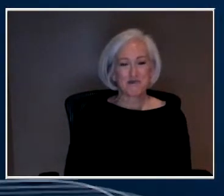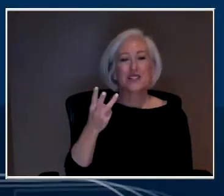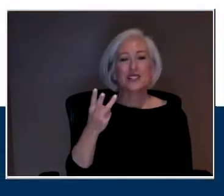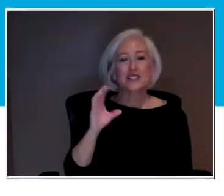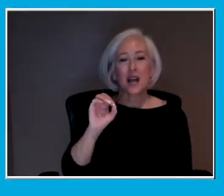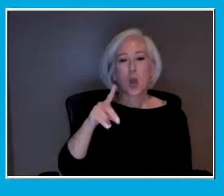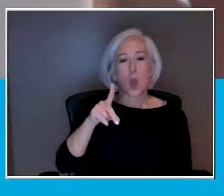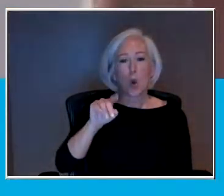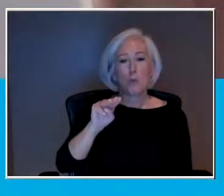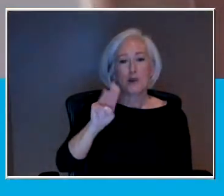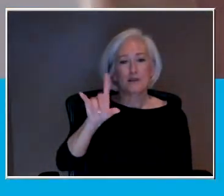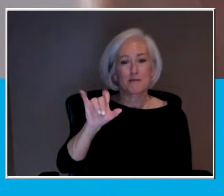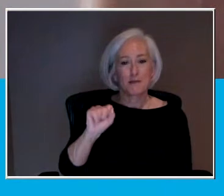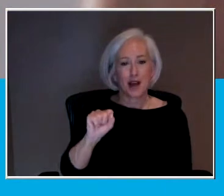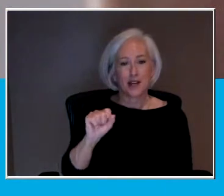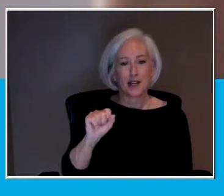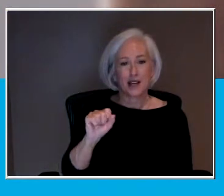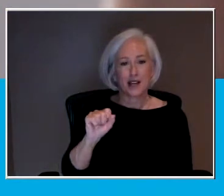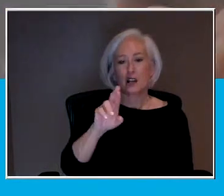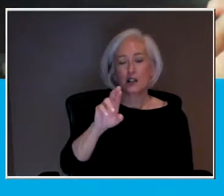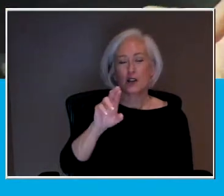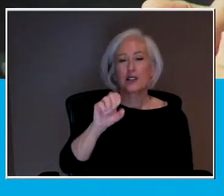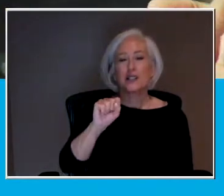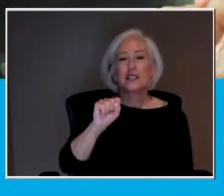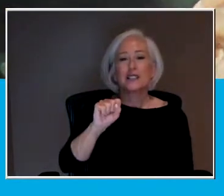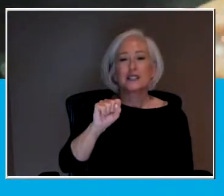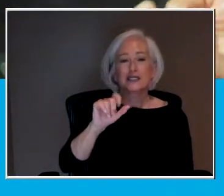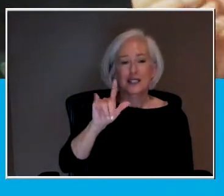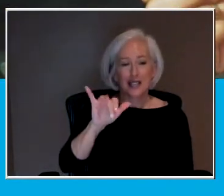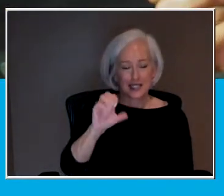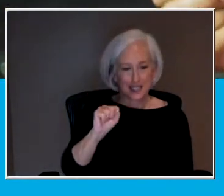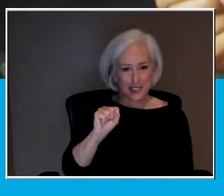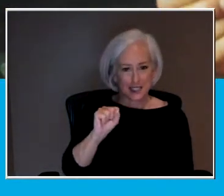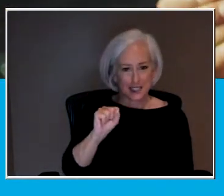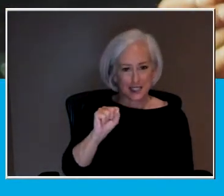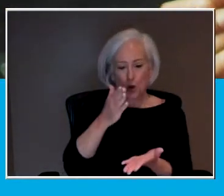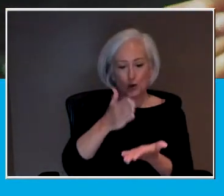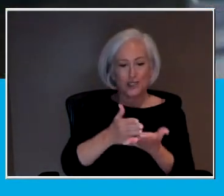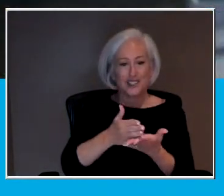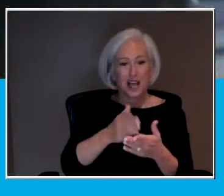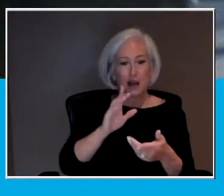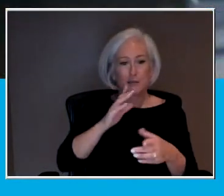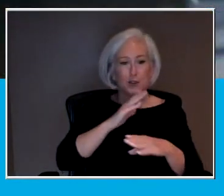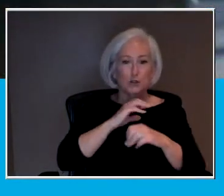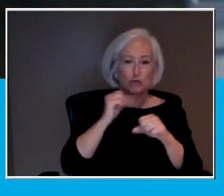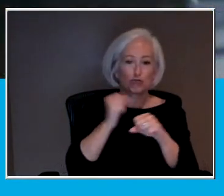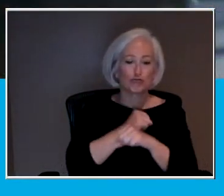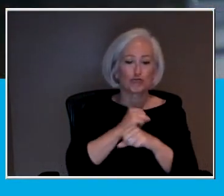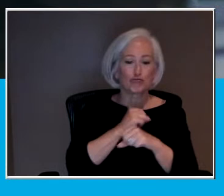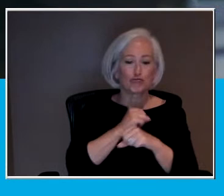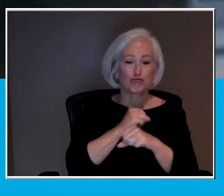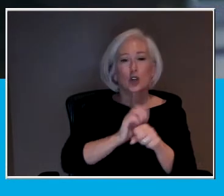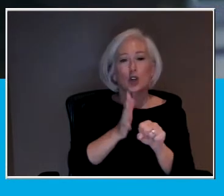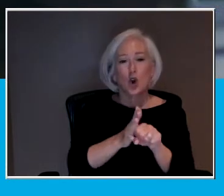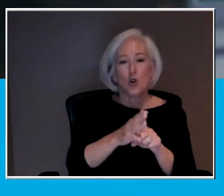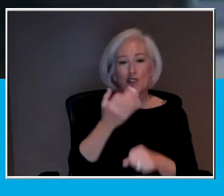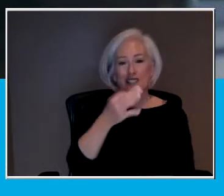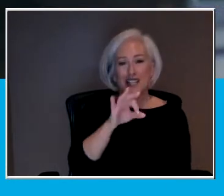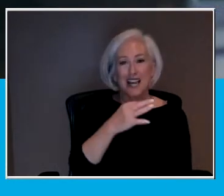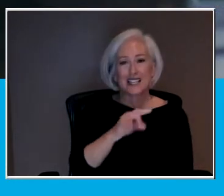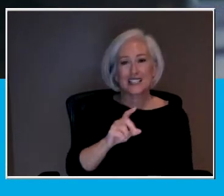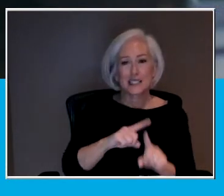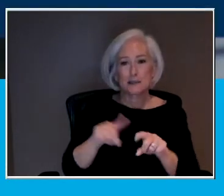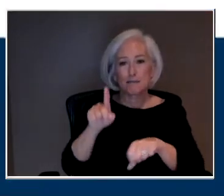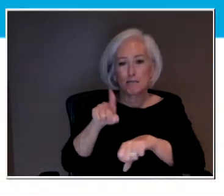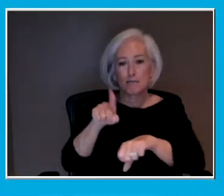Dr. Stites. The world practically stopped in order to fight COVID-19, but long COVID isn't getting the same